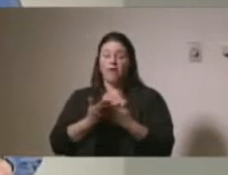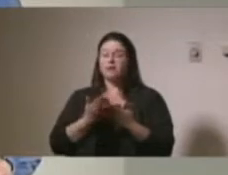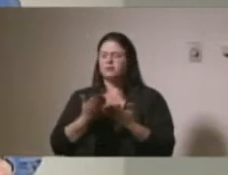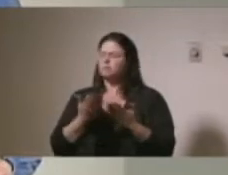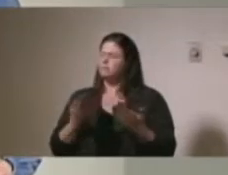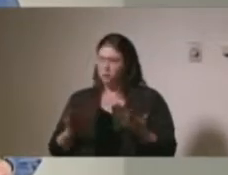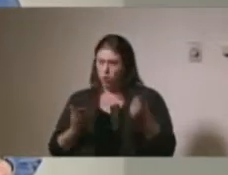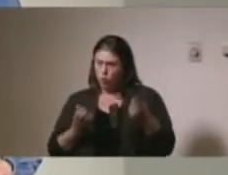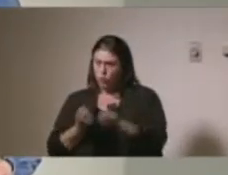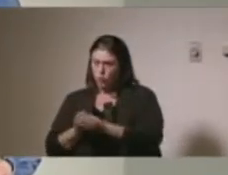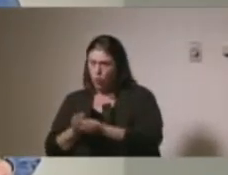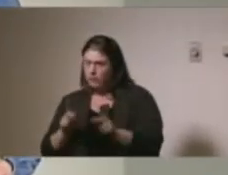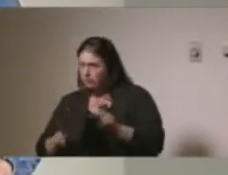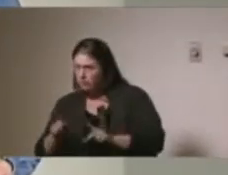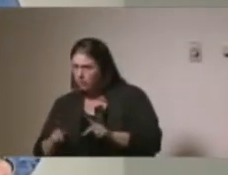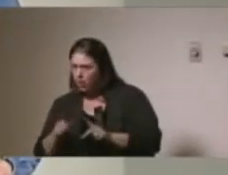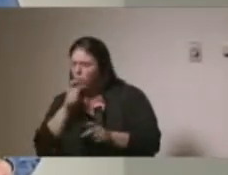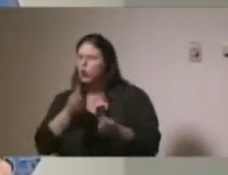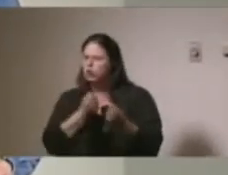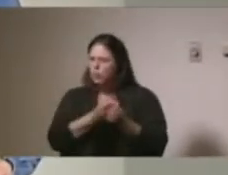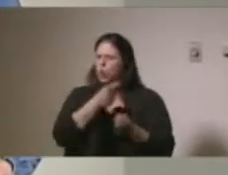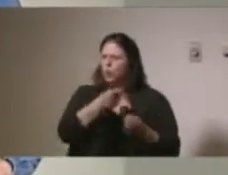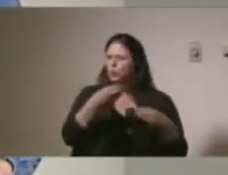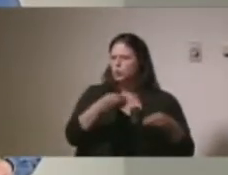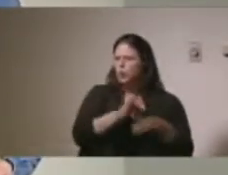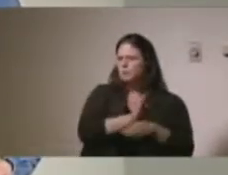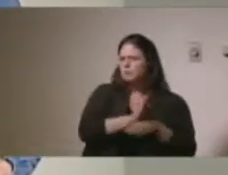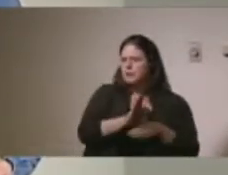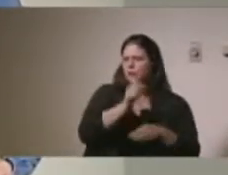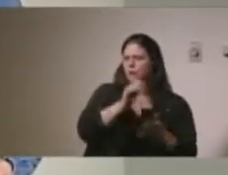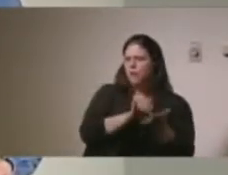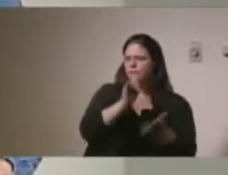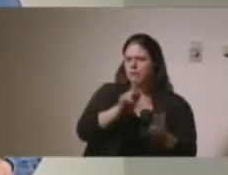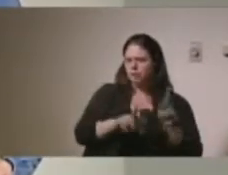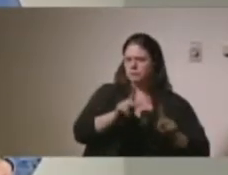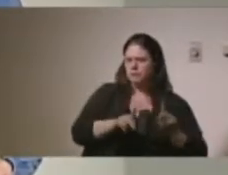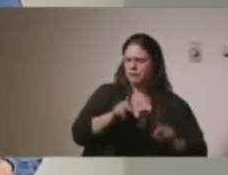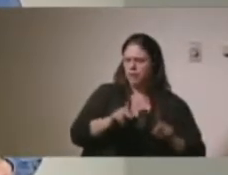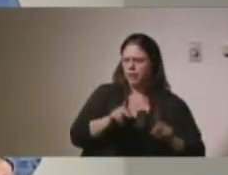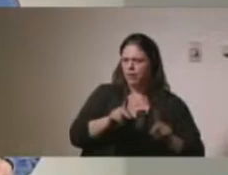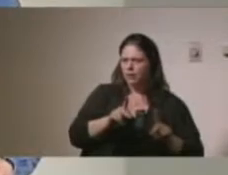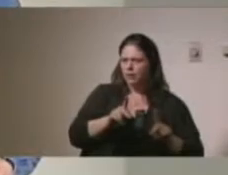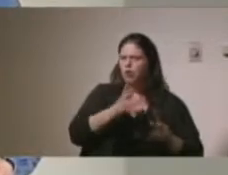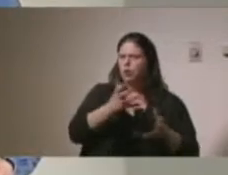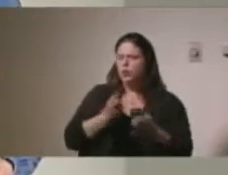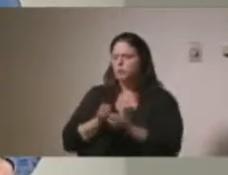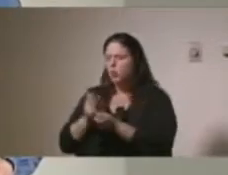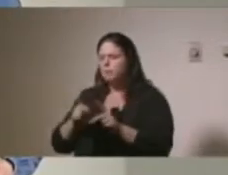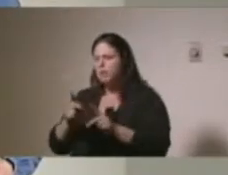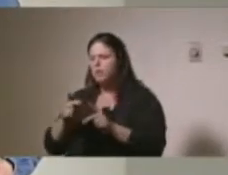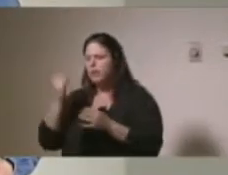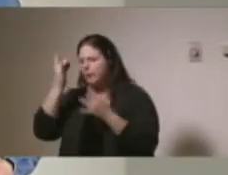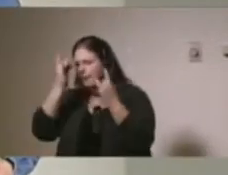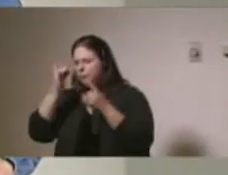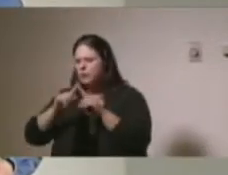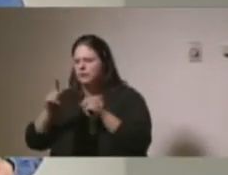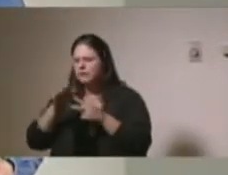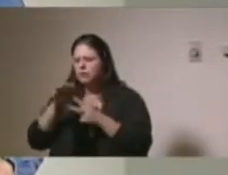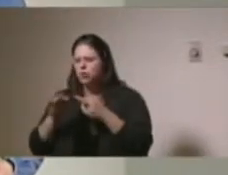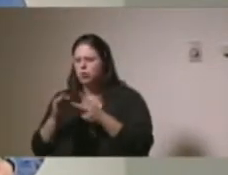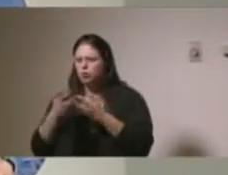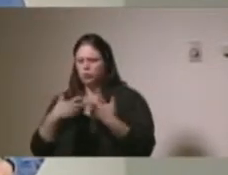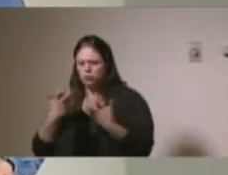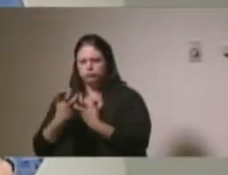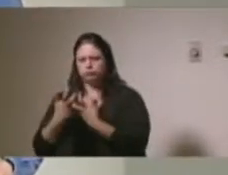stand on the side of the people, and do they stand on the side of actually providing solutions? So even whether or not that city councillor signs or not, the next step is on